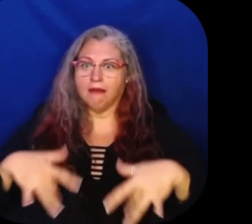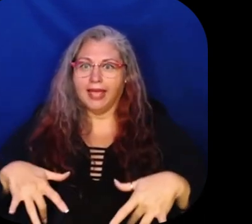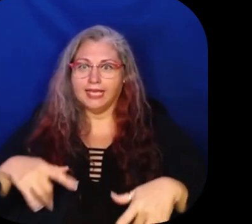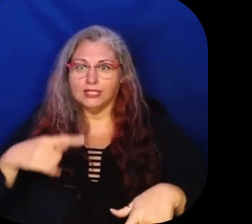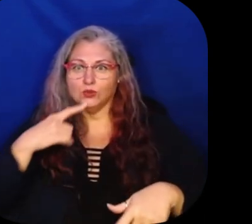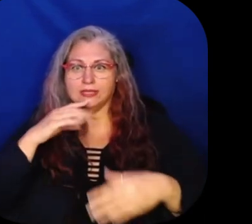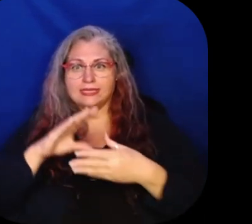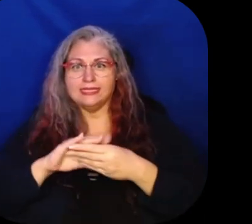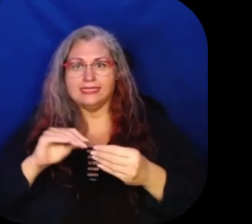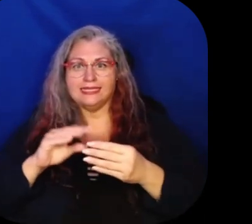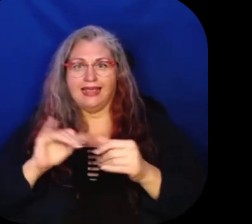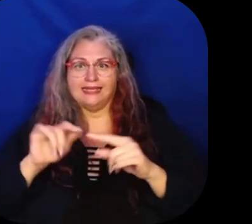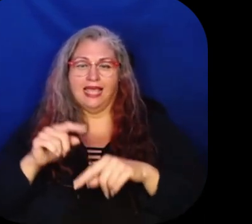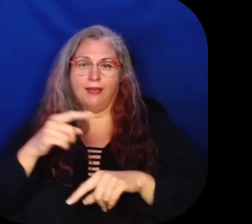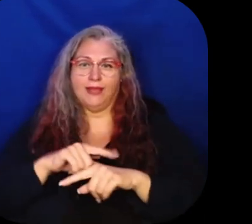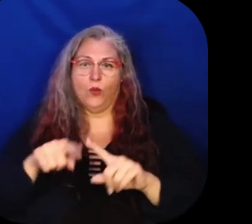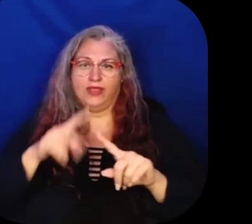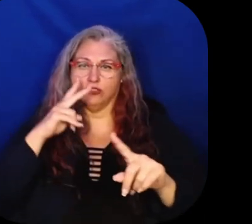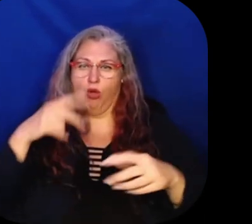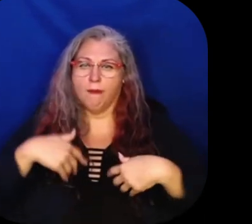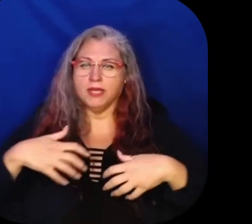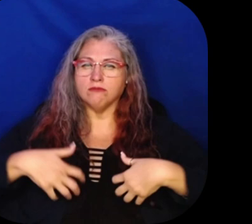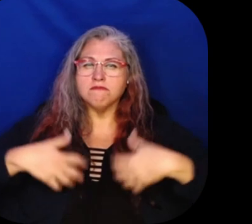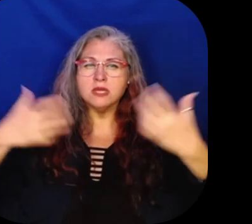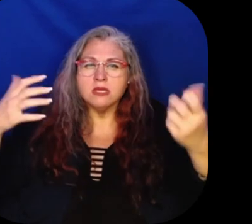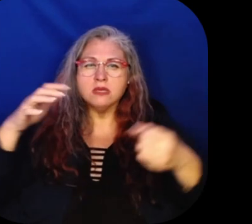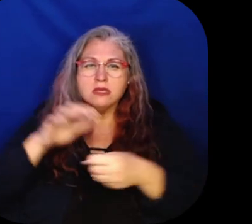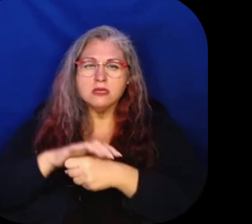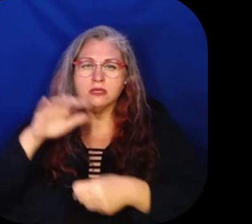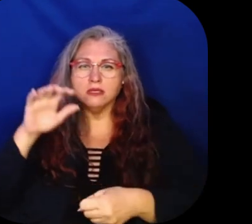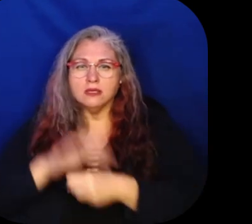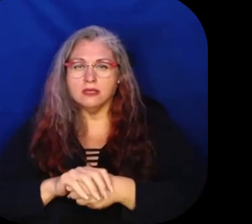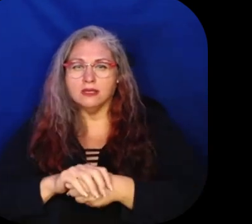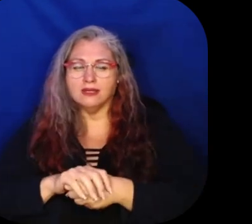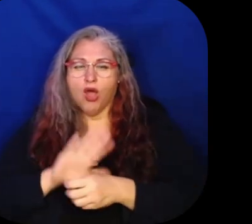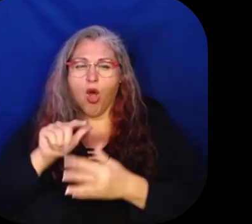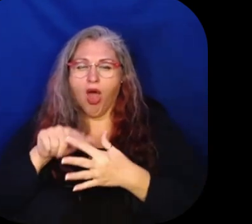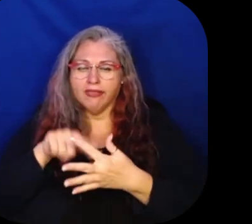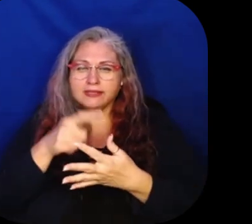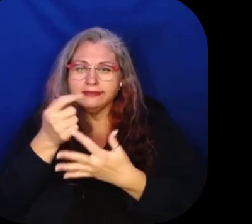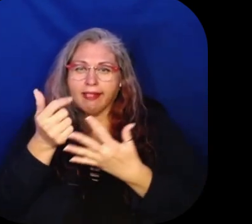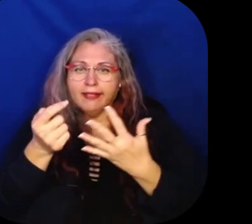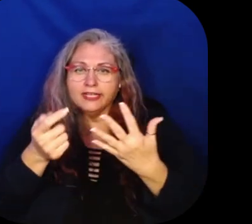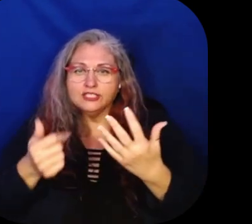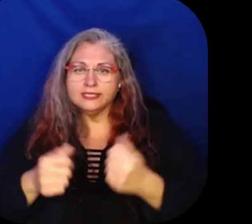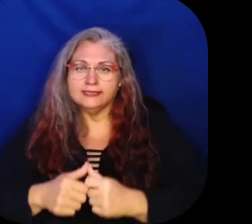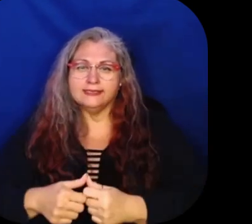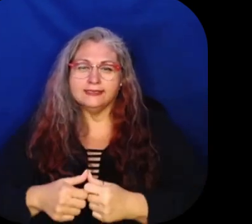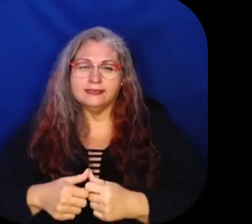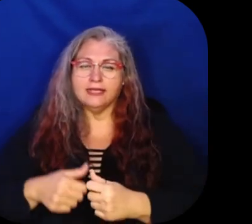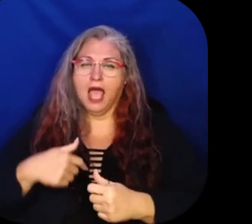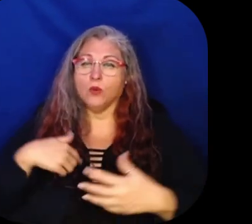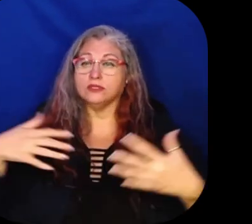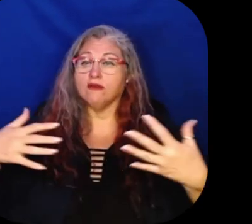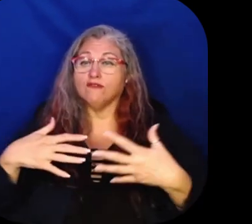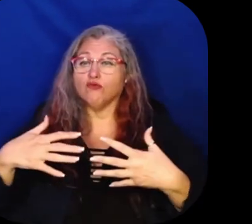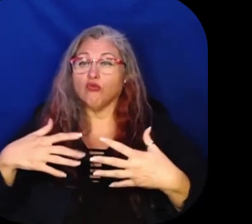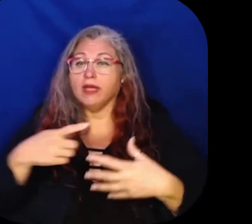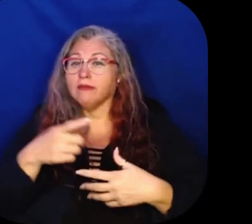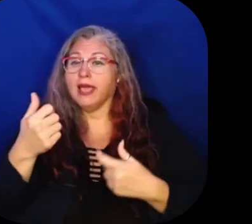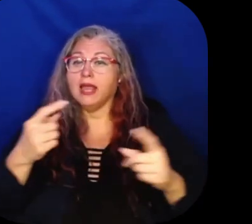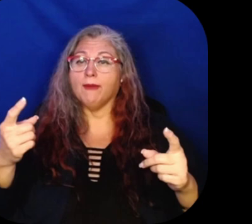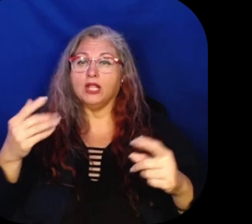me enraged. These deletions. I was afraid of anyone knowing